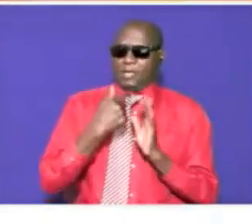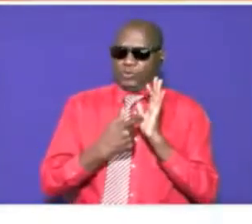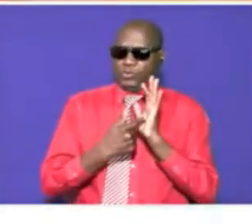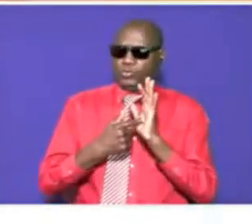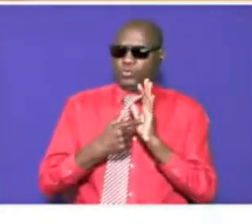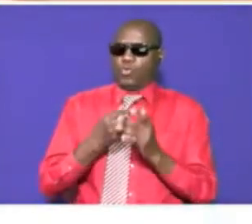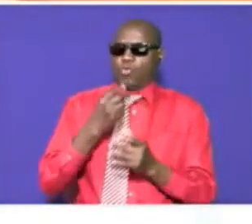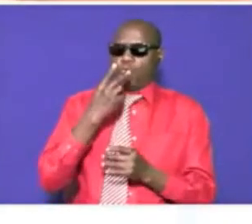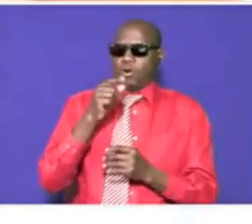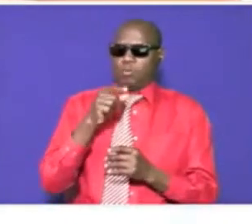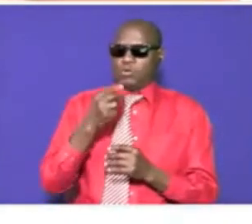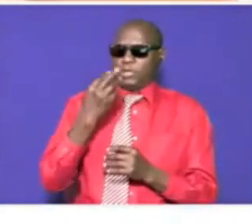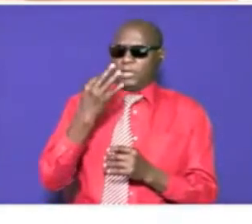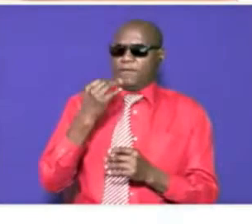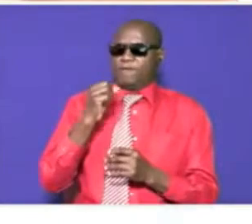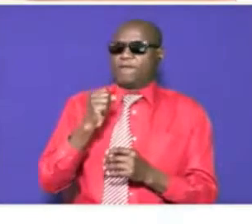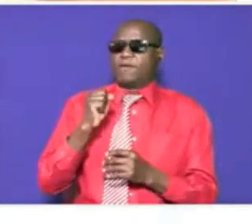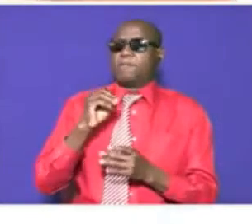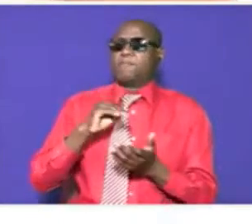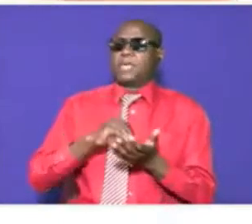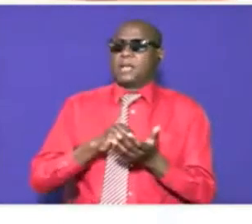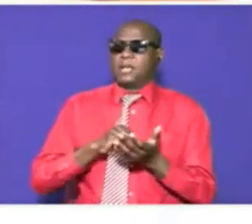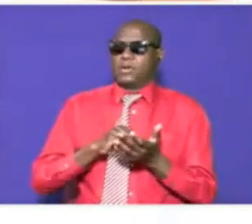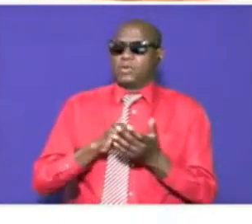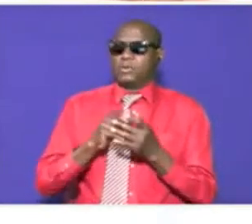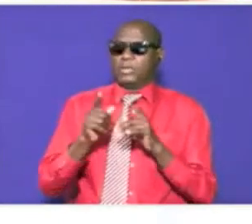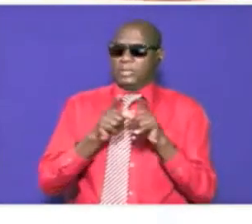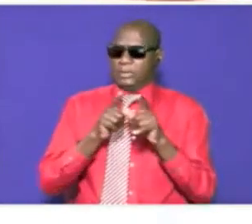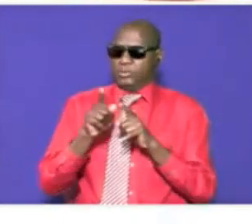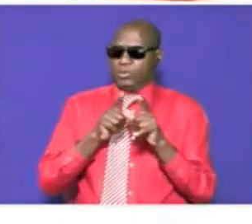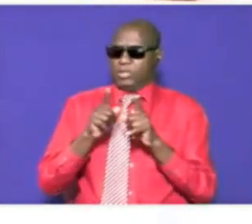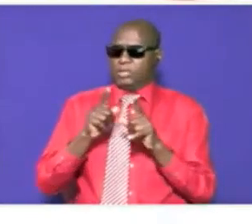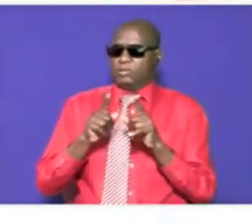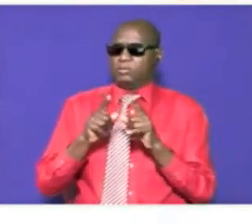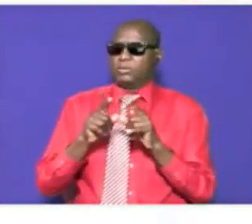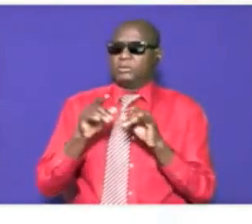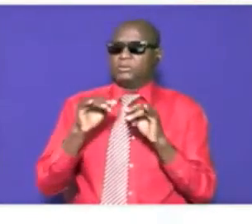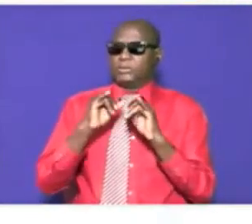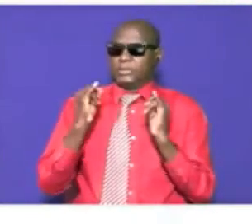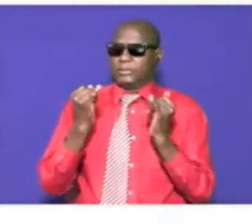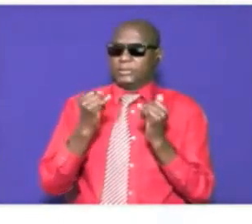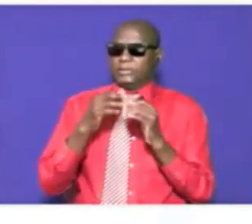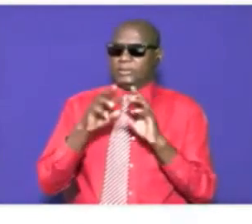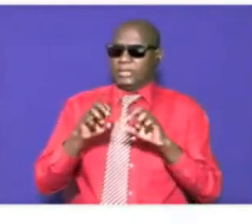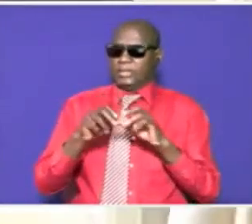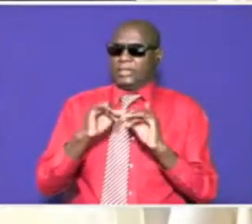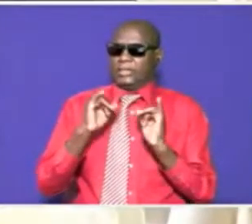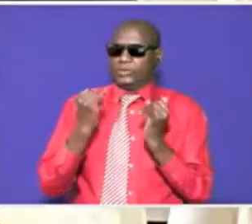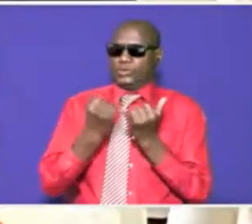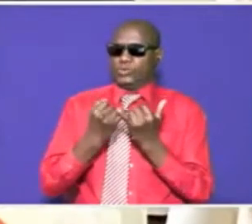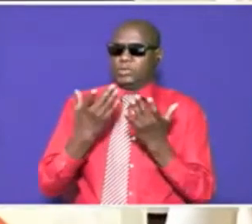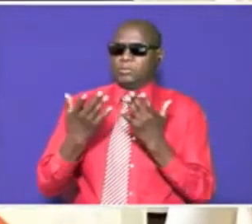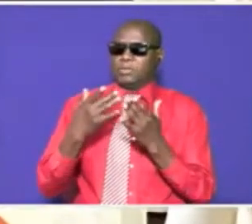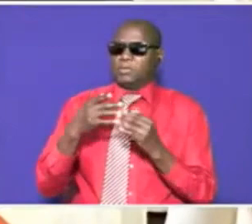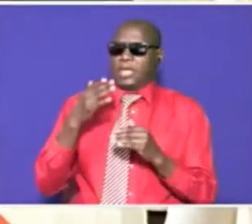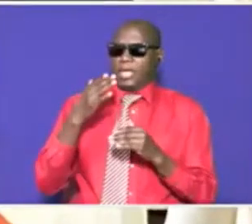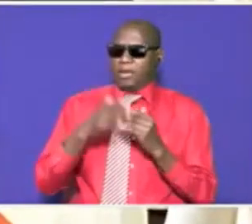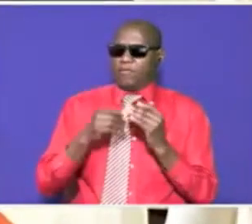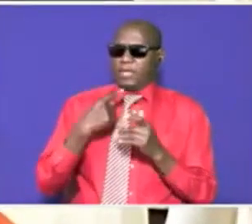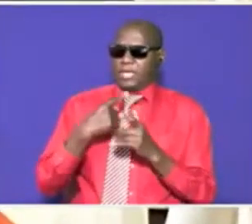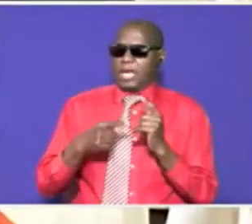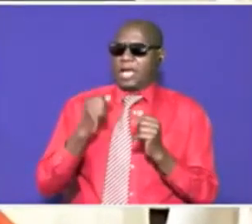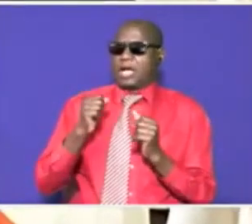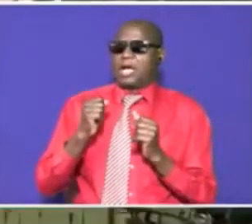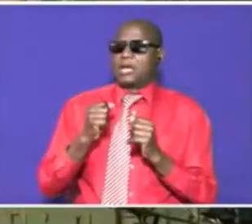1.35 million tourists, with the Tourism Research Institute saying earnings could by the end of the year surpass the 2019 figures if